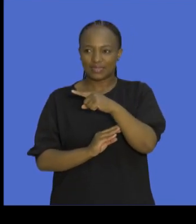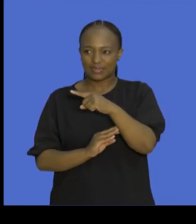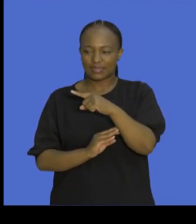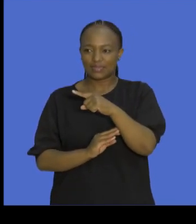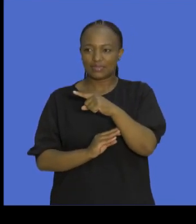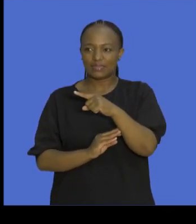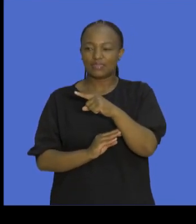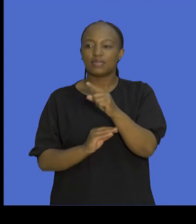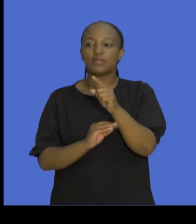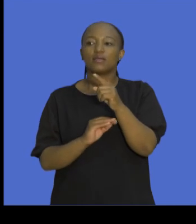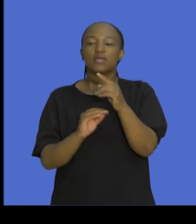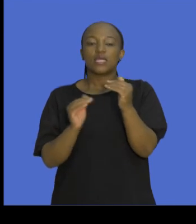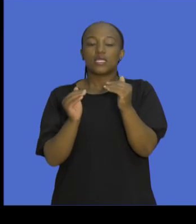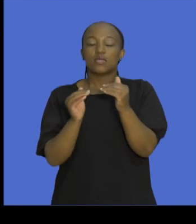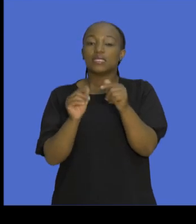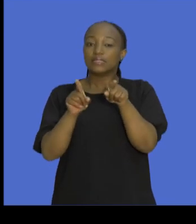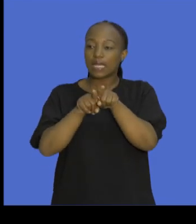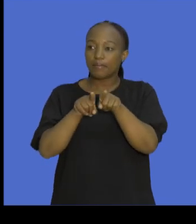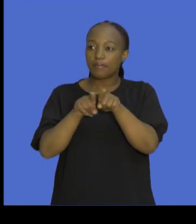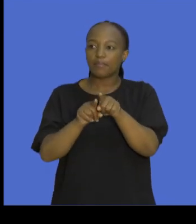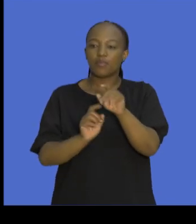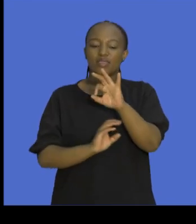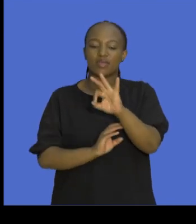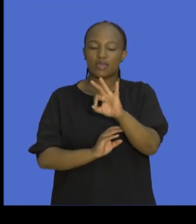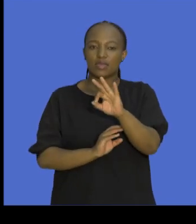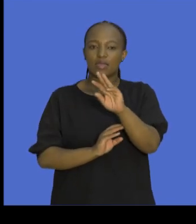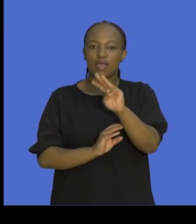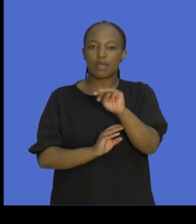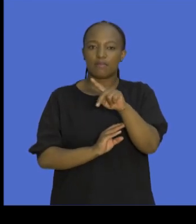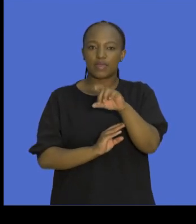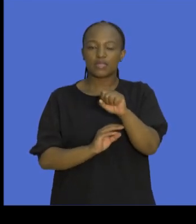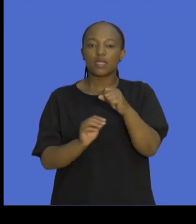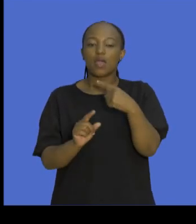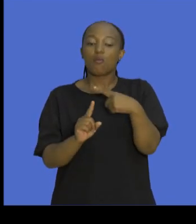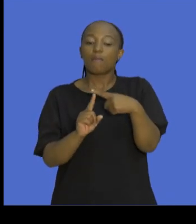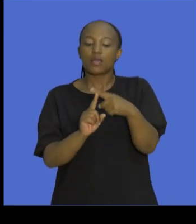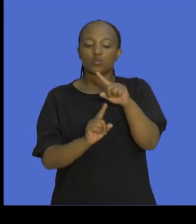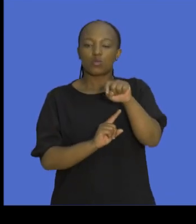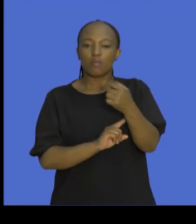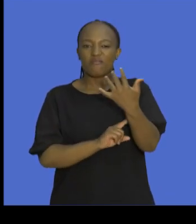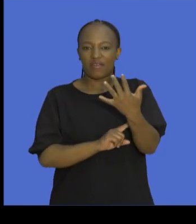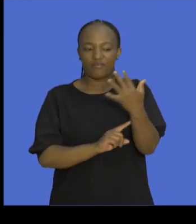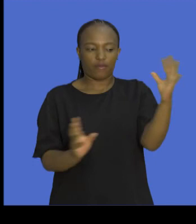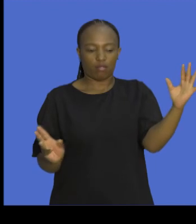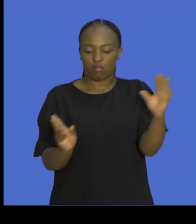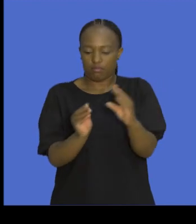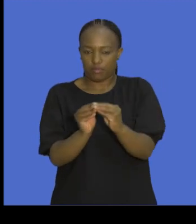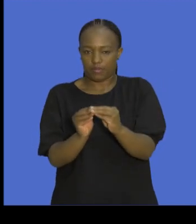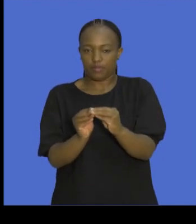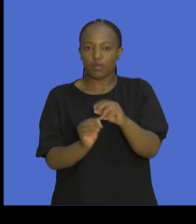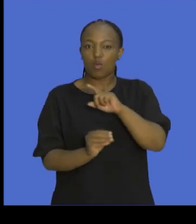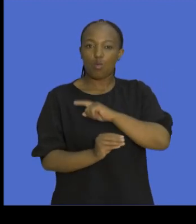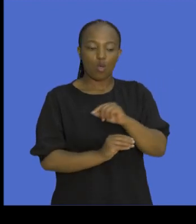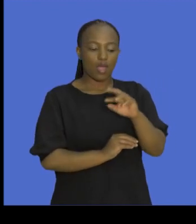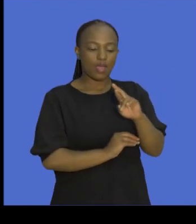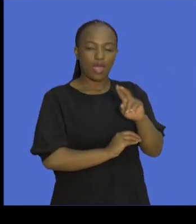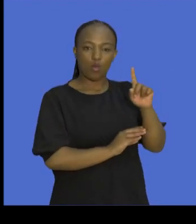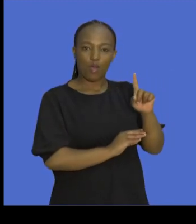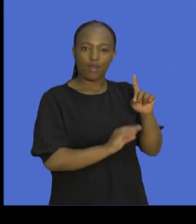okay, is equals to, the 3 amperes plus the 1.5. And take note,